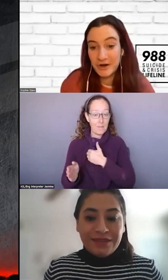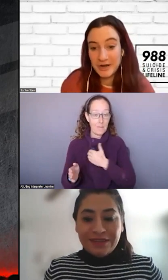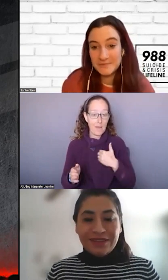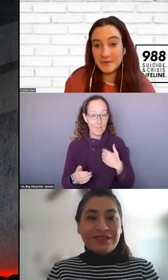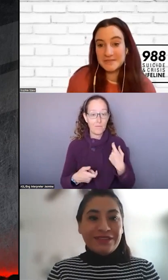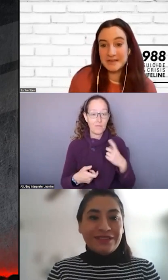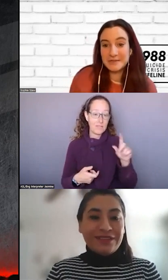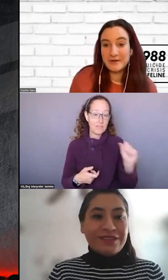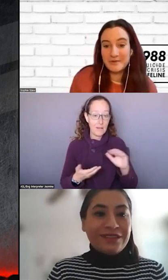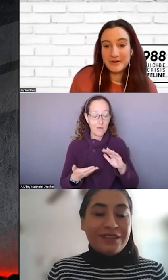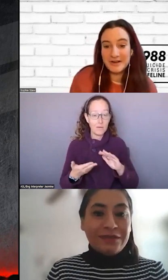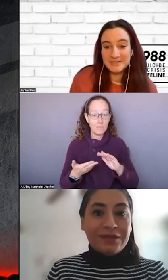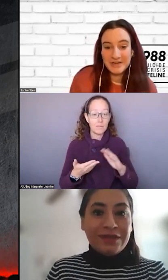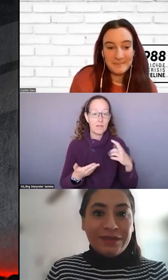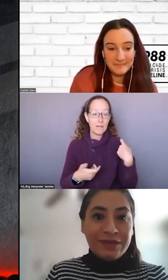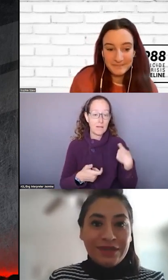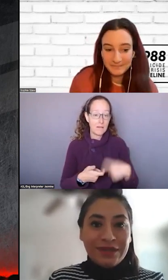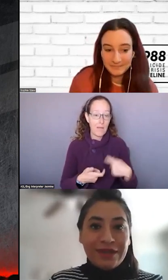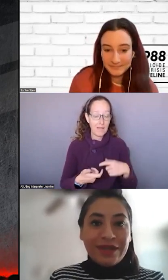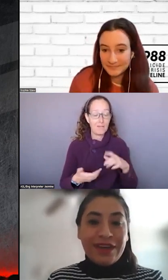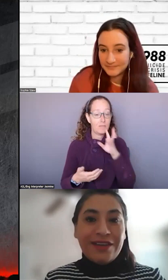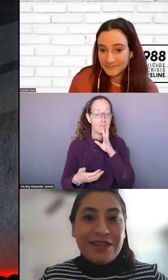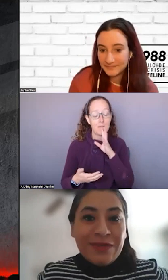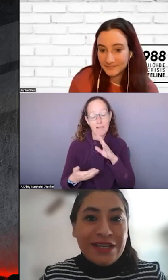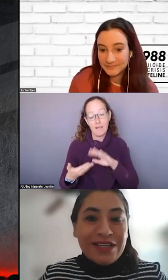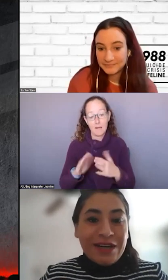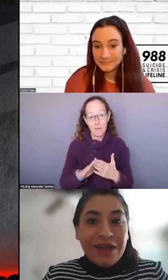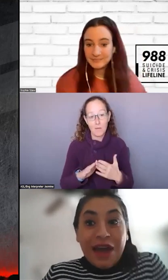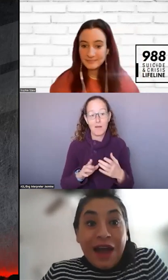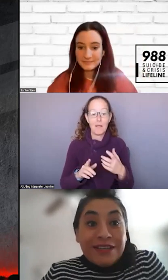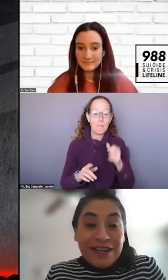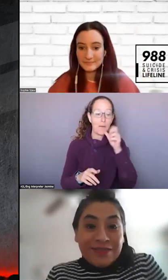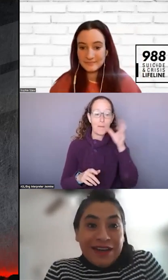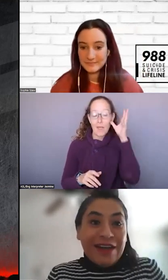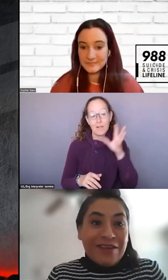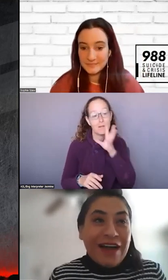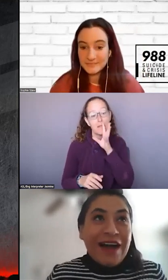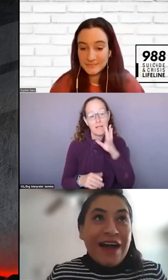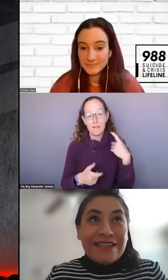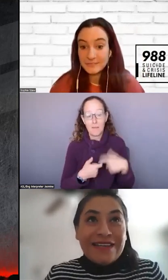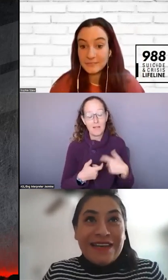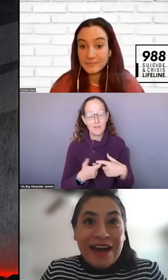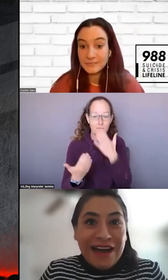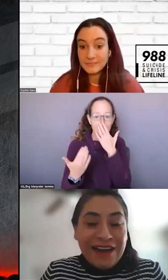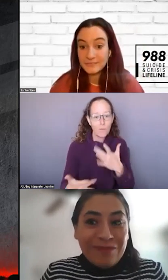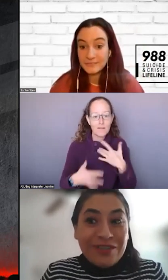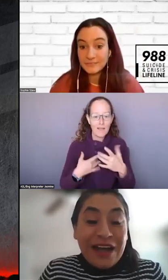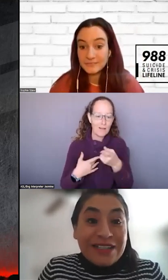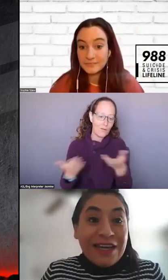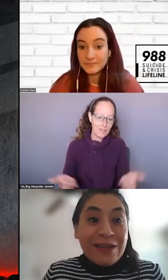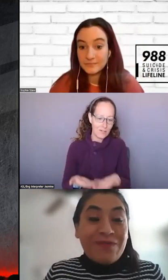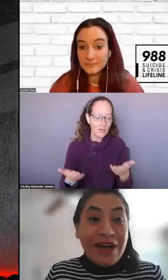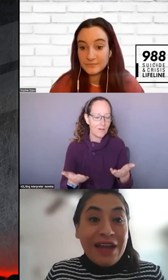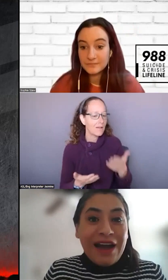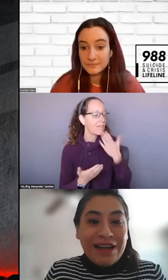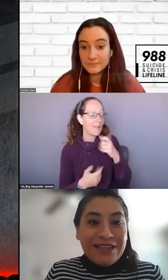appreciate your work, and I'm so excited to welcome you to Crisis Jam. Thank you so much. I just want to clarify, I did not